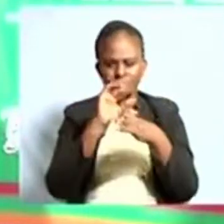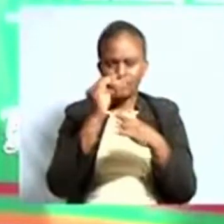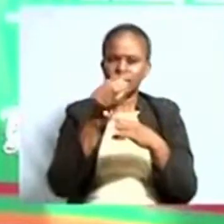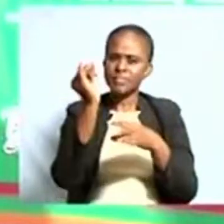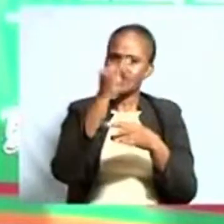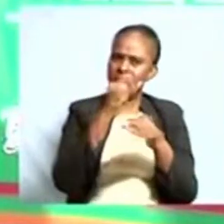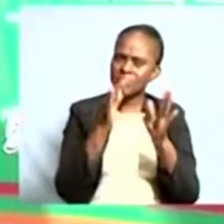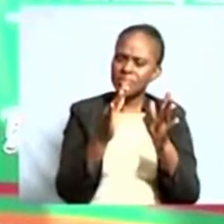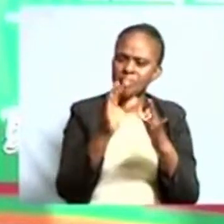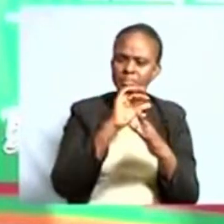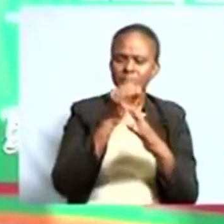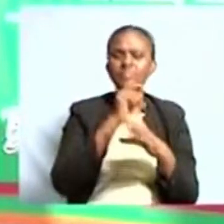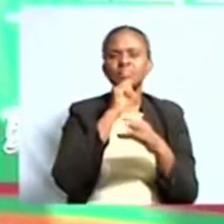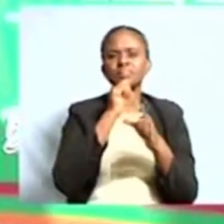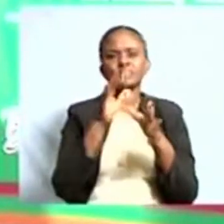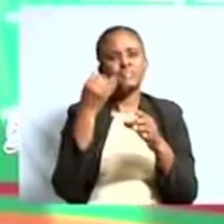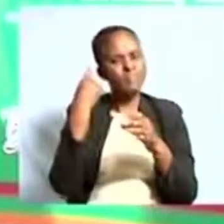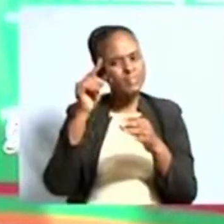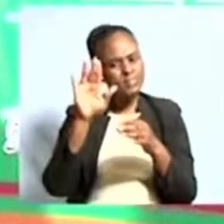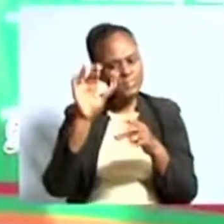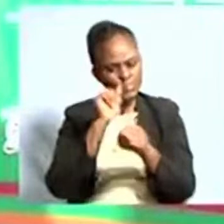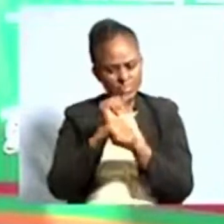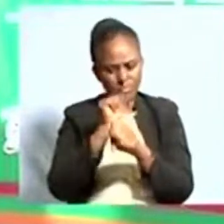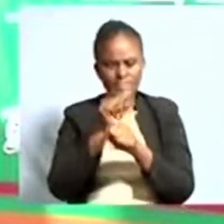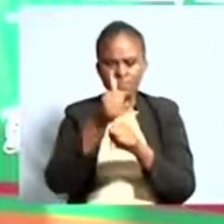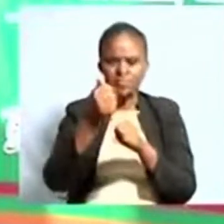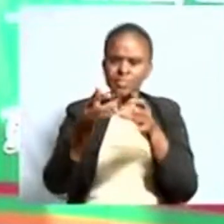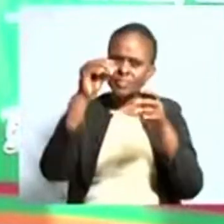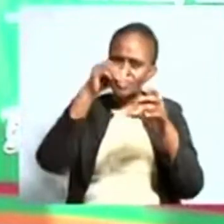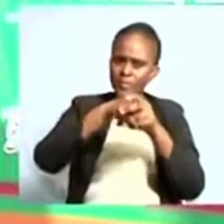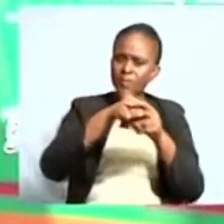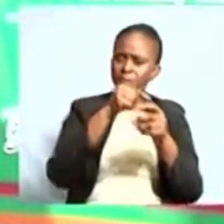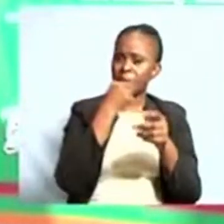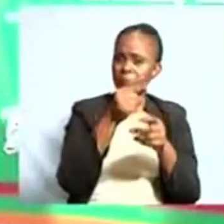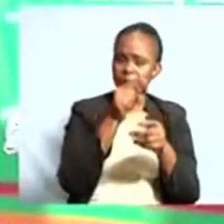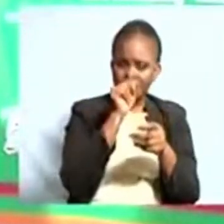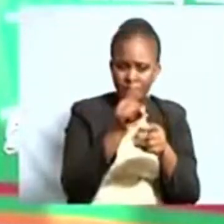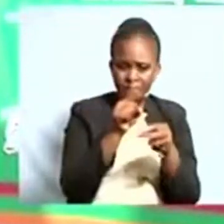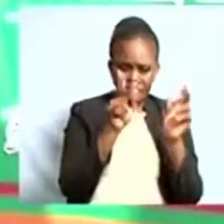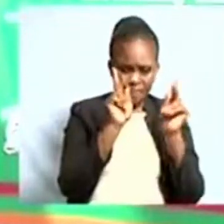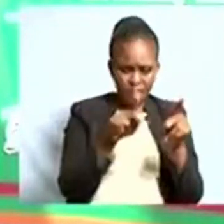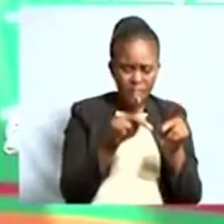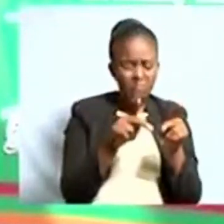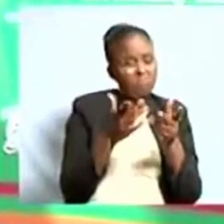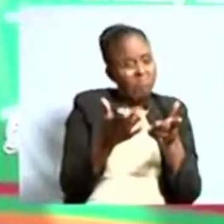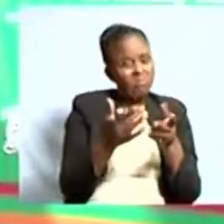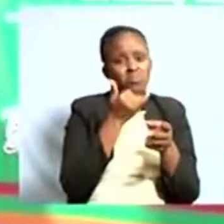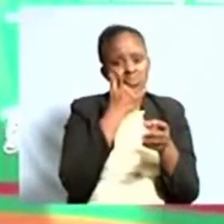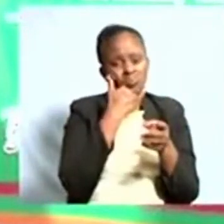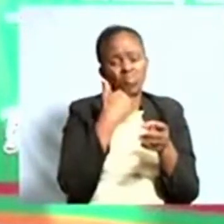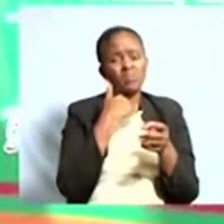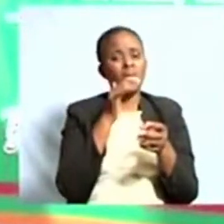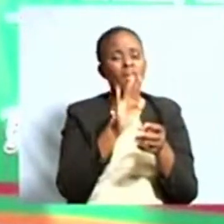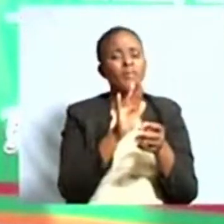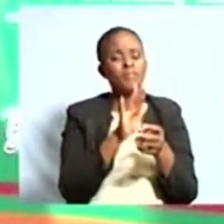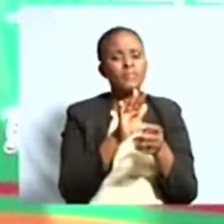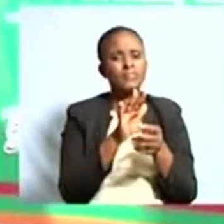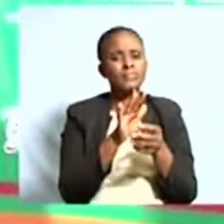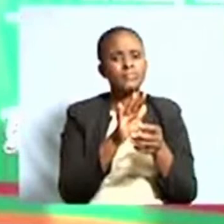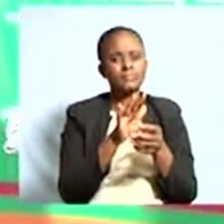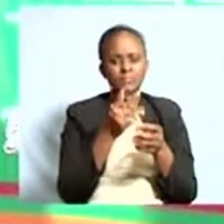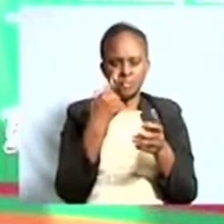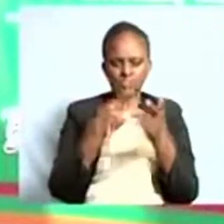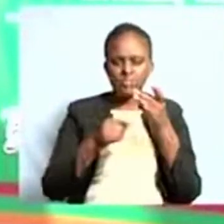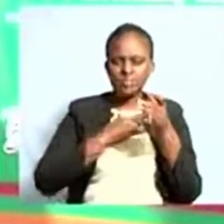artists, or the owners of the works, to come on board, say, this person is actually doing this. Because like I